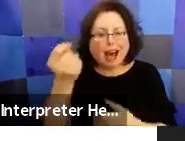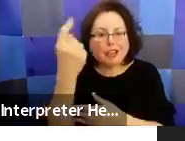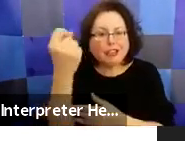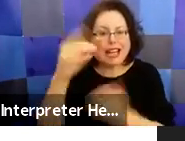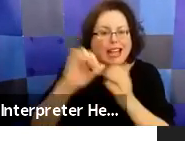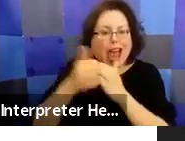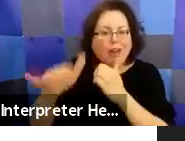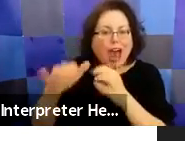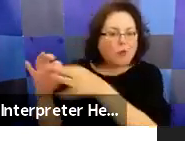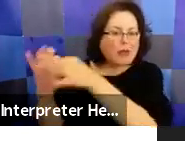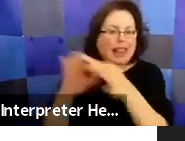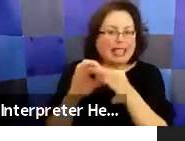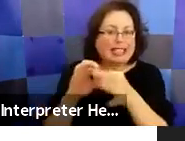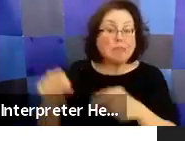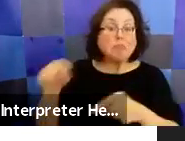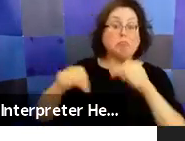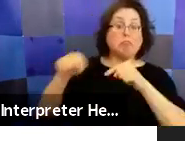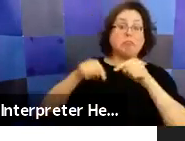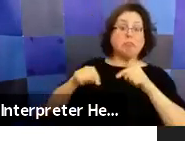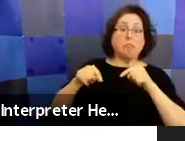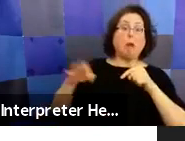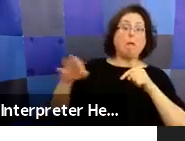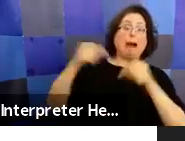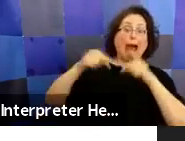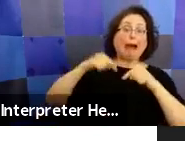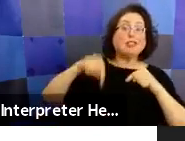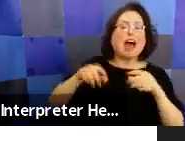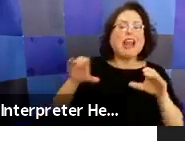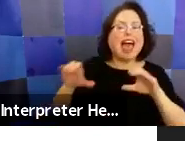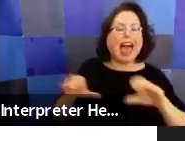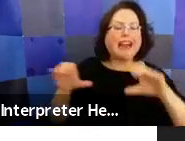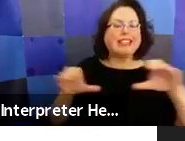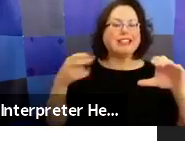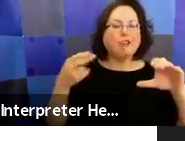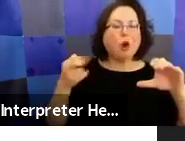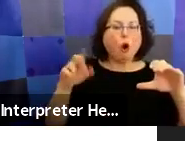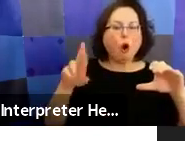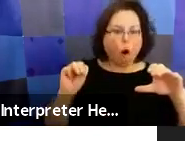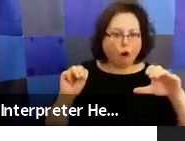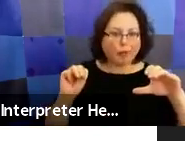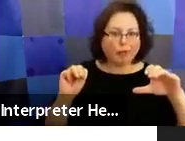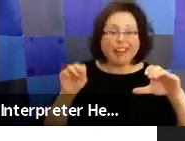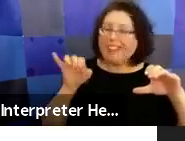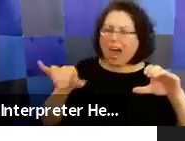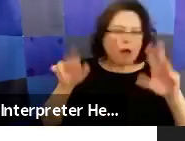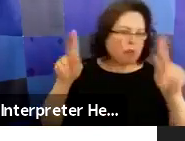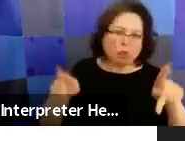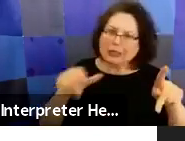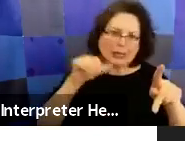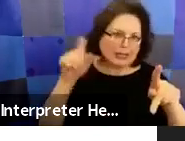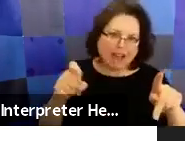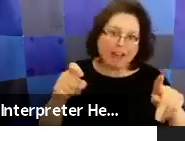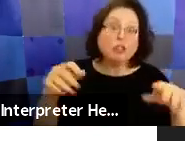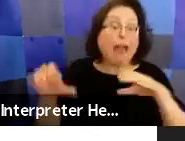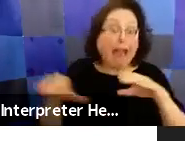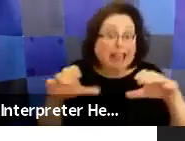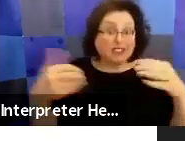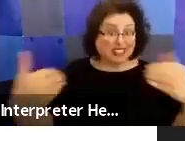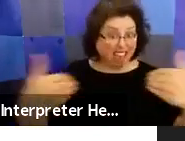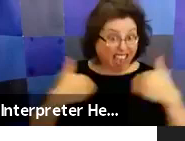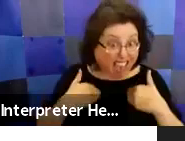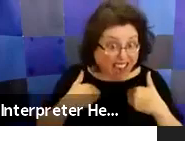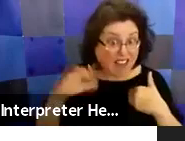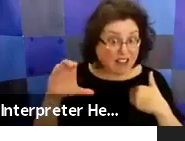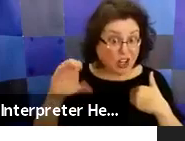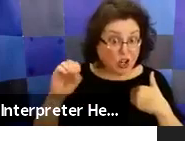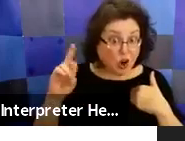COVID-19 relates back to the act of harm, and that a person doesn't have to actively have COVID-19